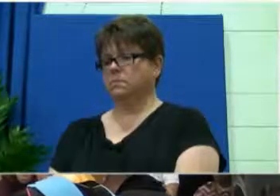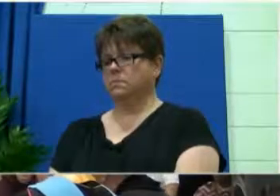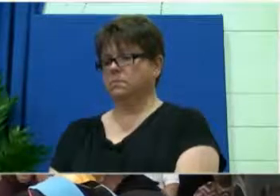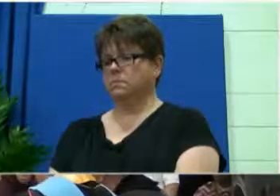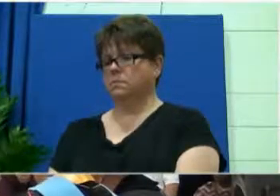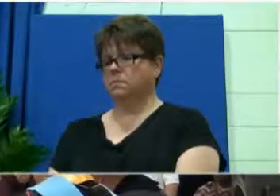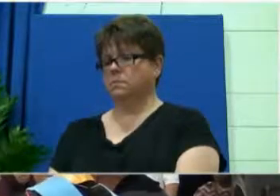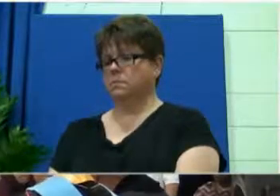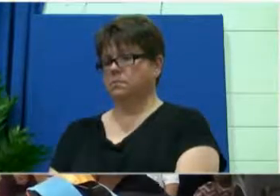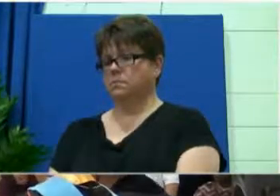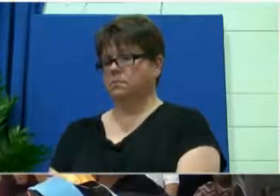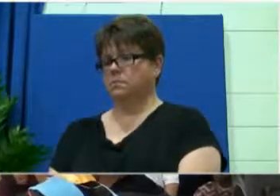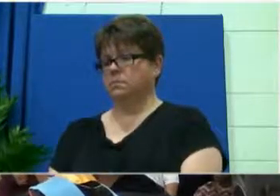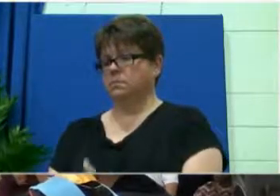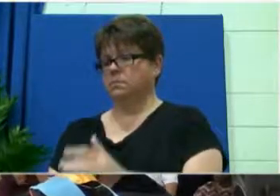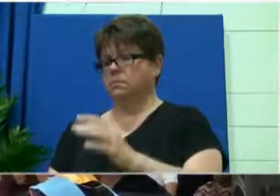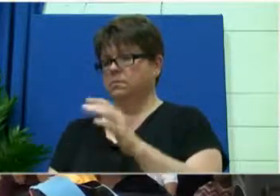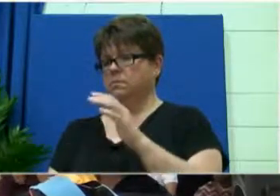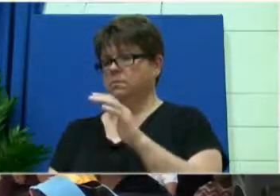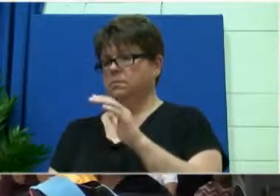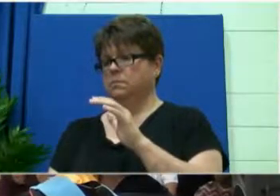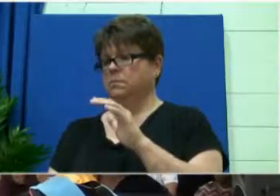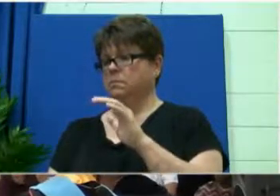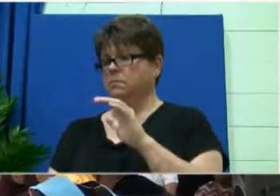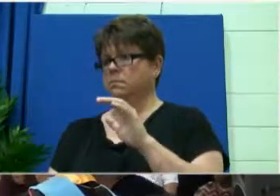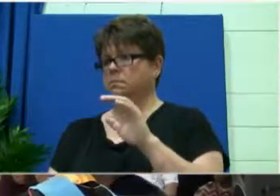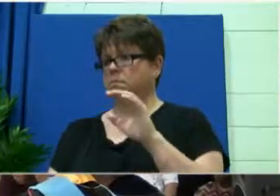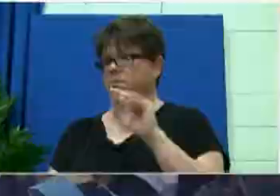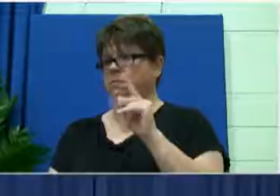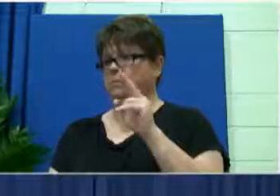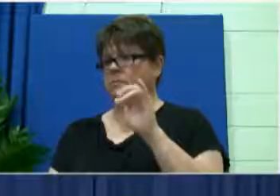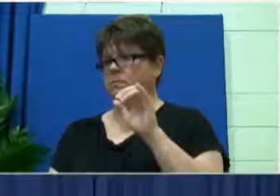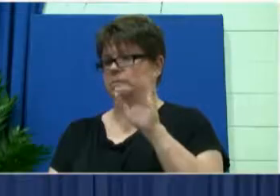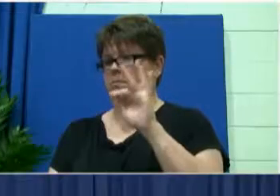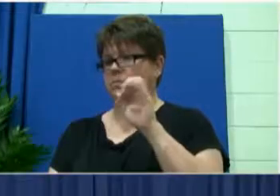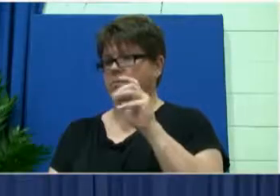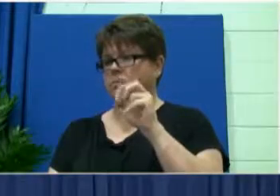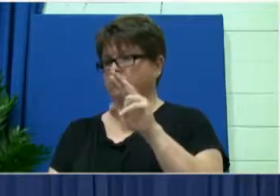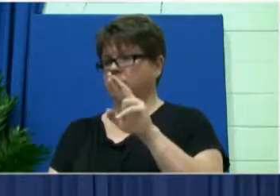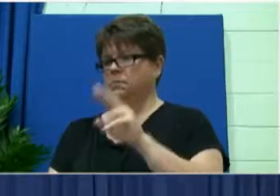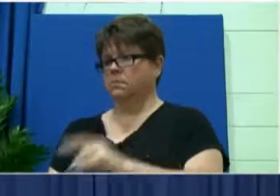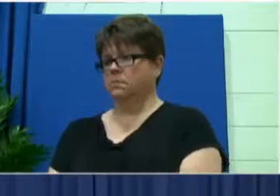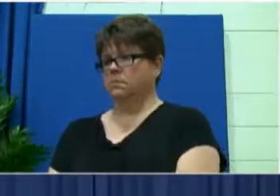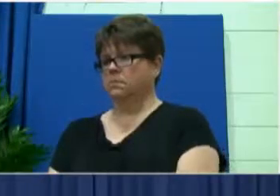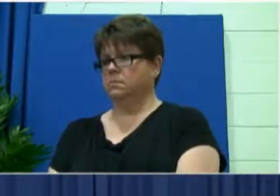Terry Farmer, Associate in Science, who's a veteran and a member of Phi Theta Kappa.